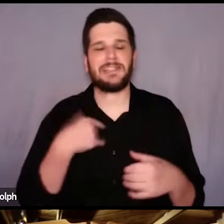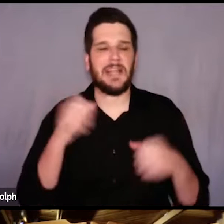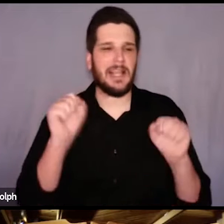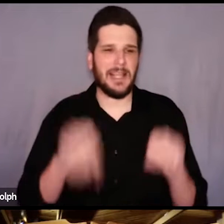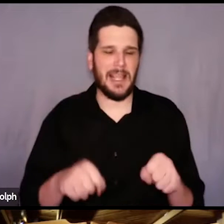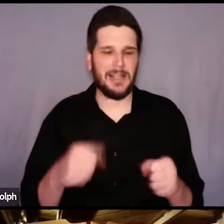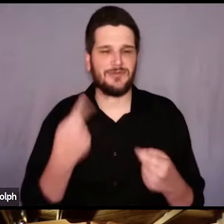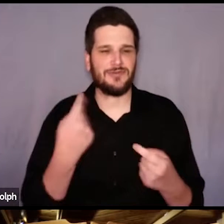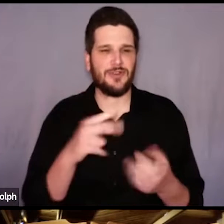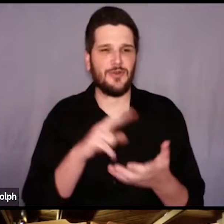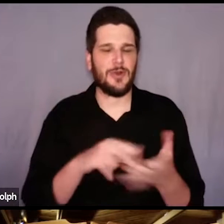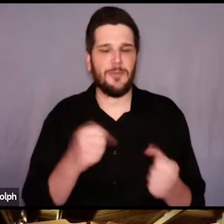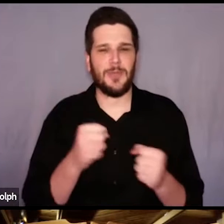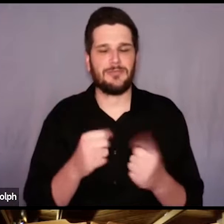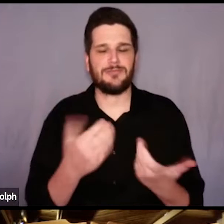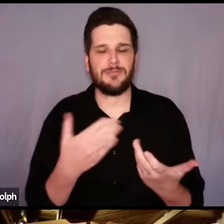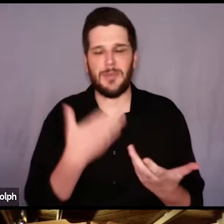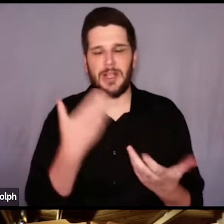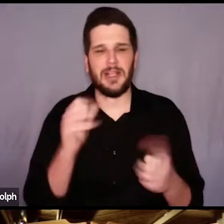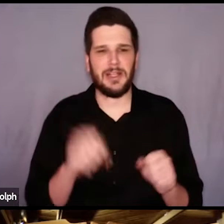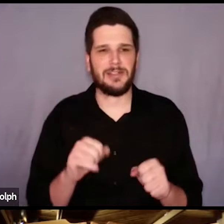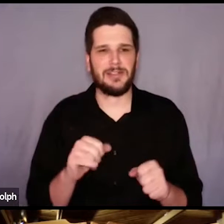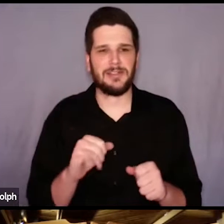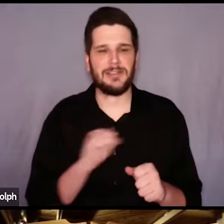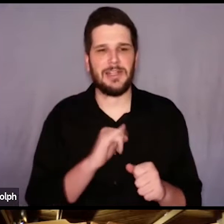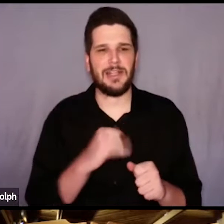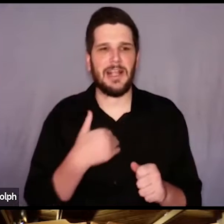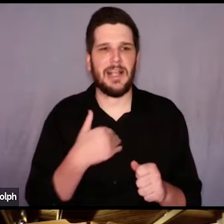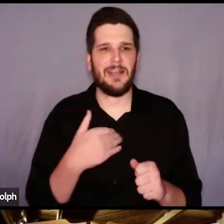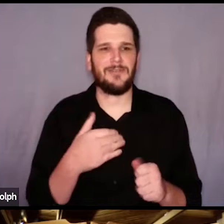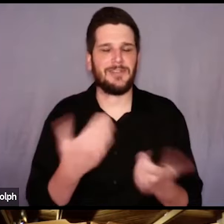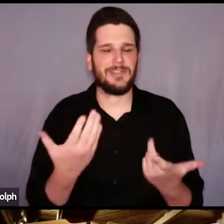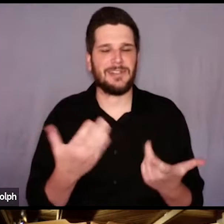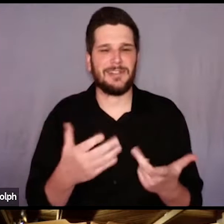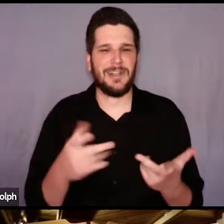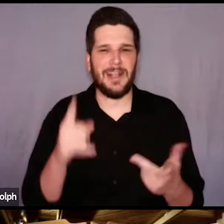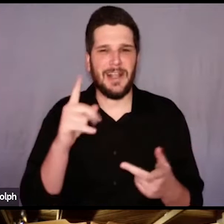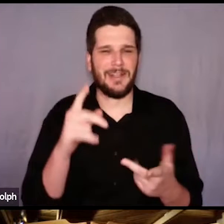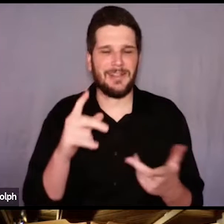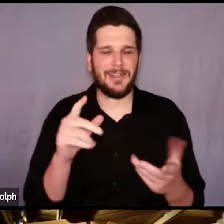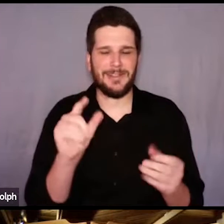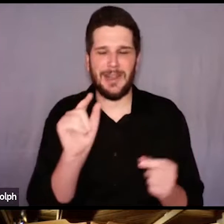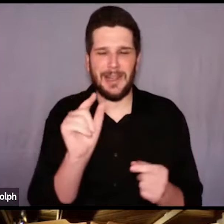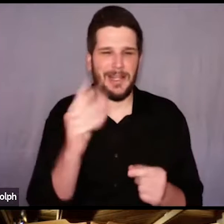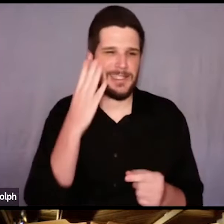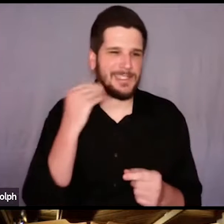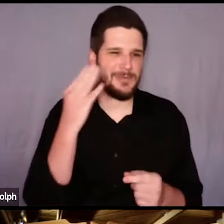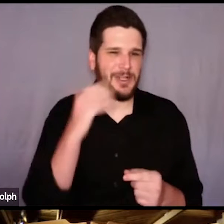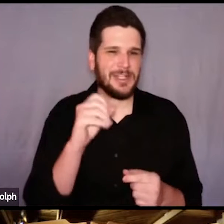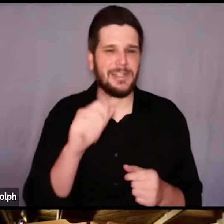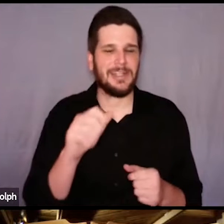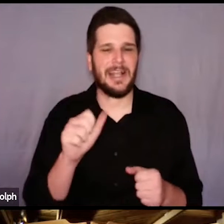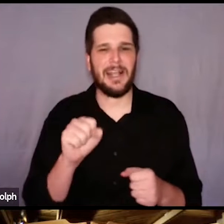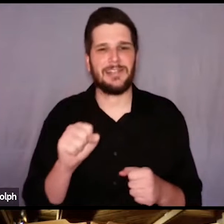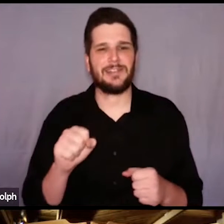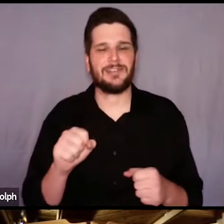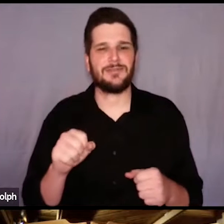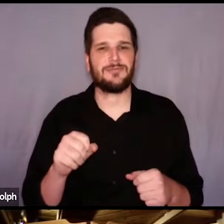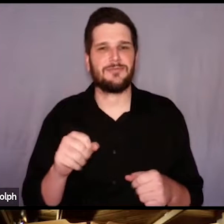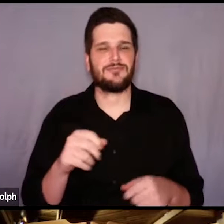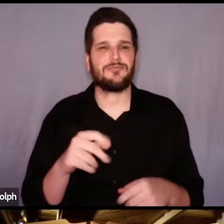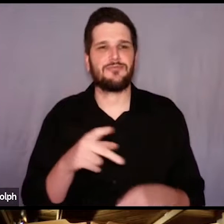I have past life experience, we will call it, as a performing